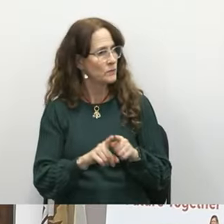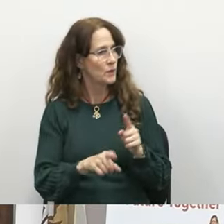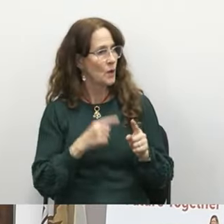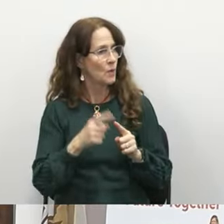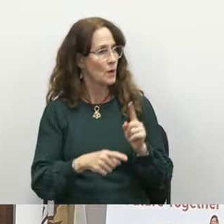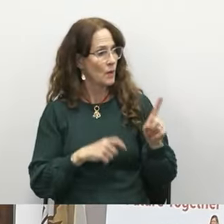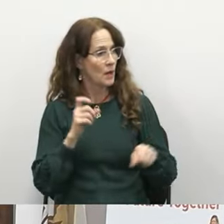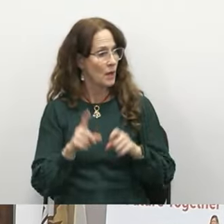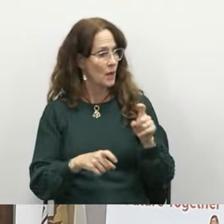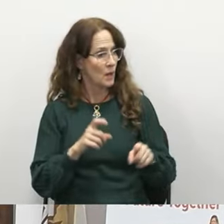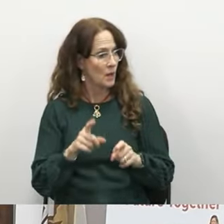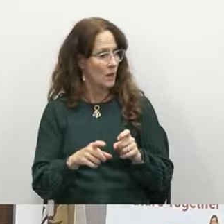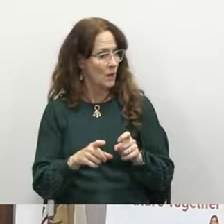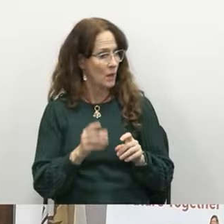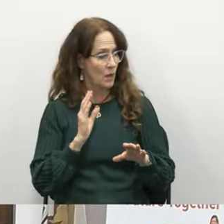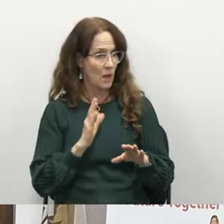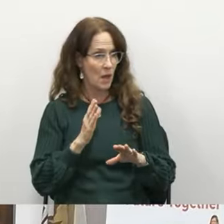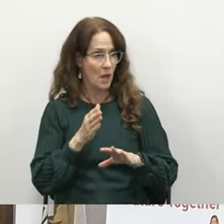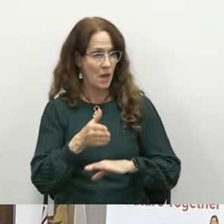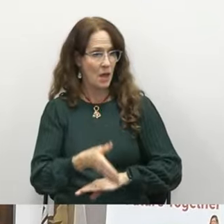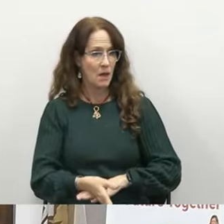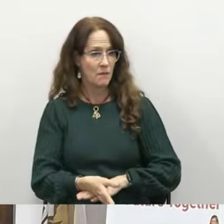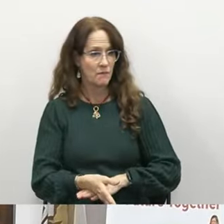ask questions? It would be after